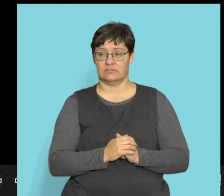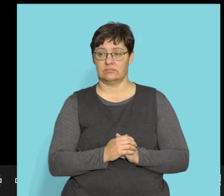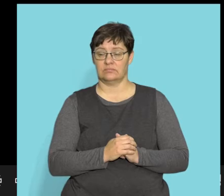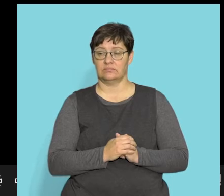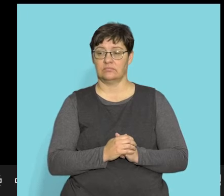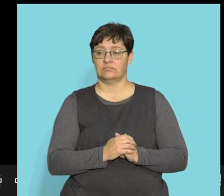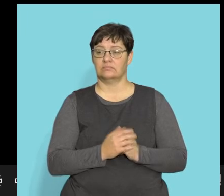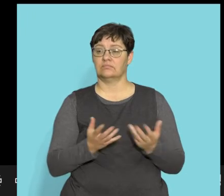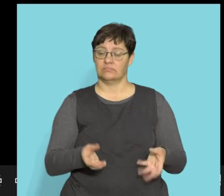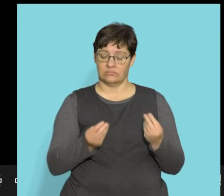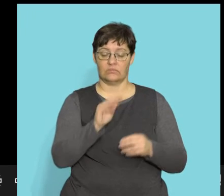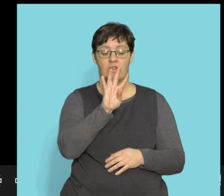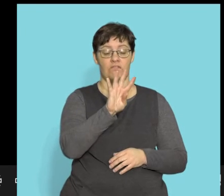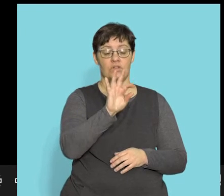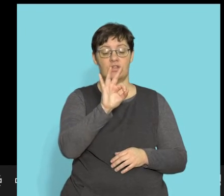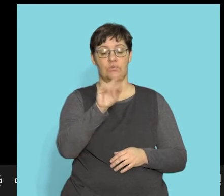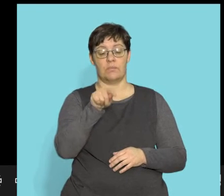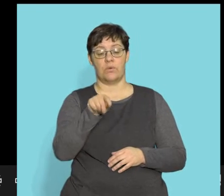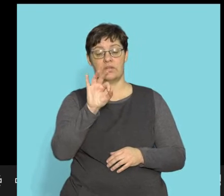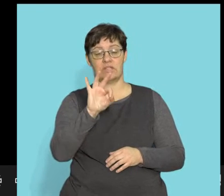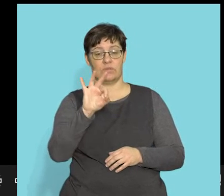130. And that's going to give me